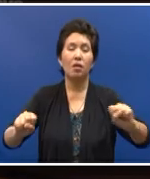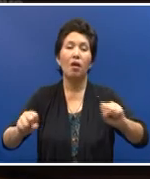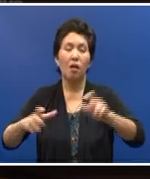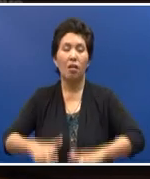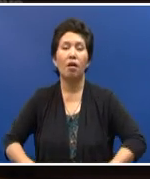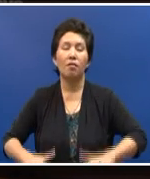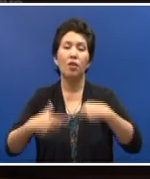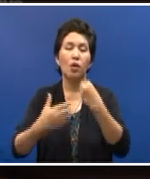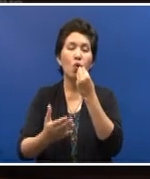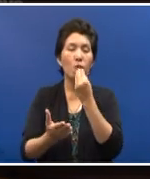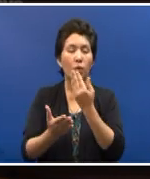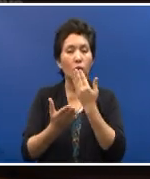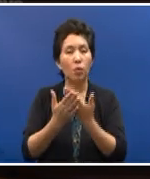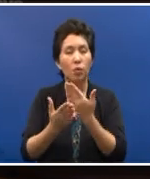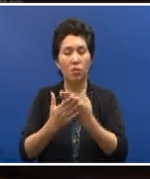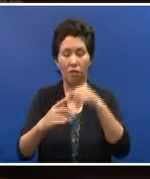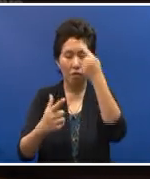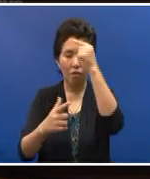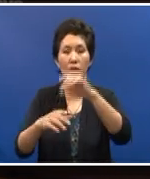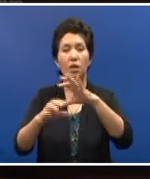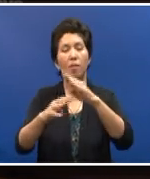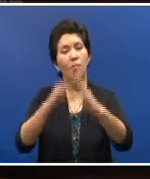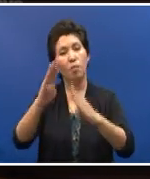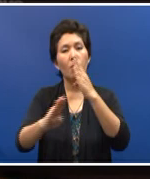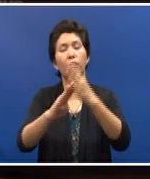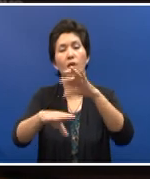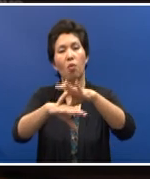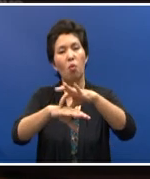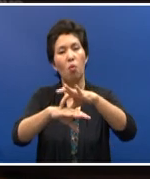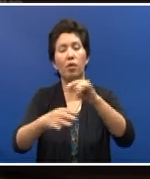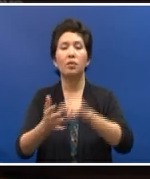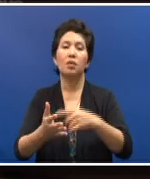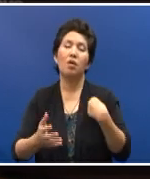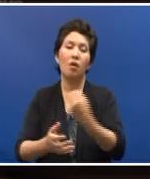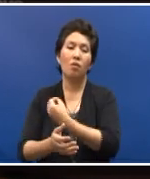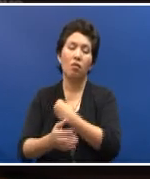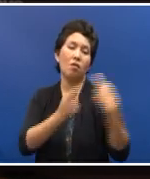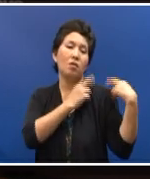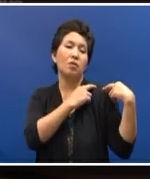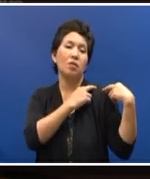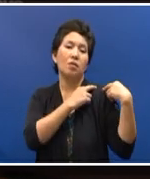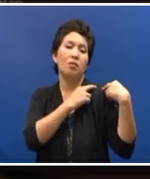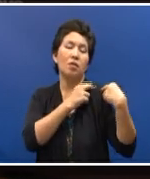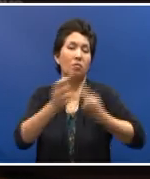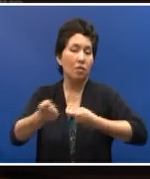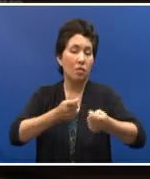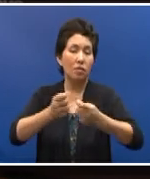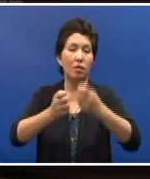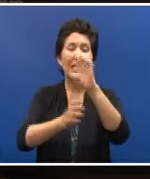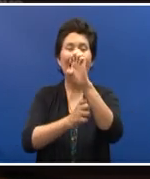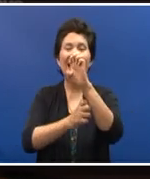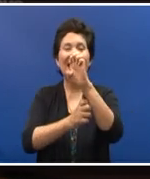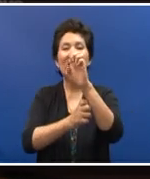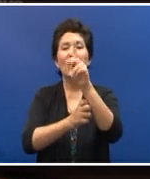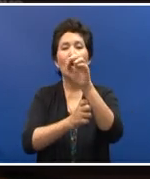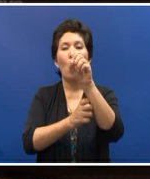livelihood on the face of this earth, okay, are we acting responsibly in managing our ecology?